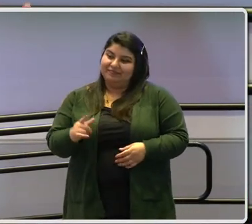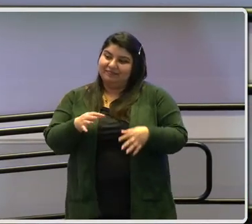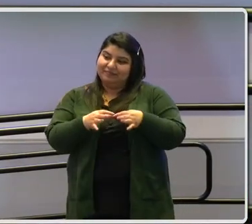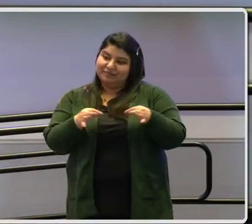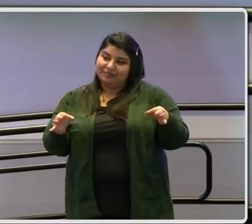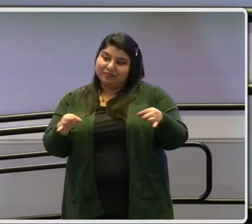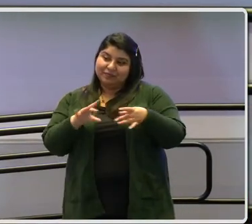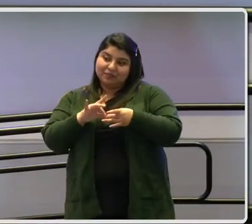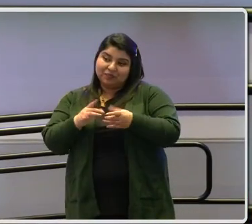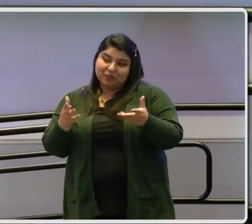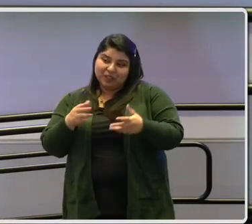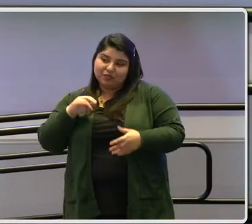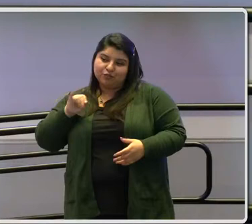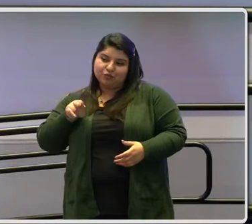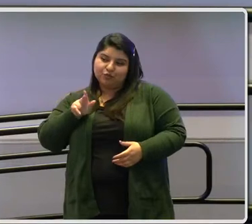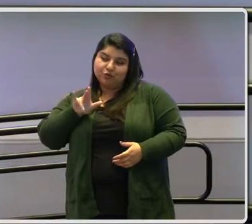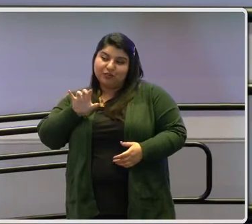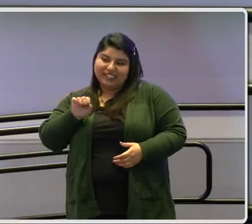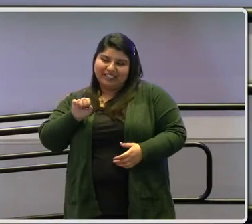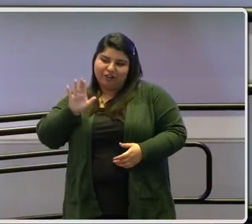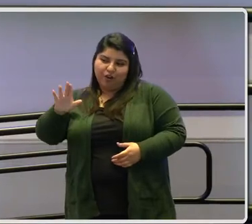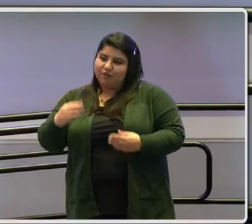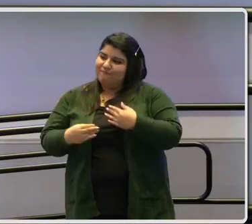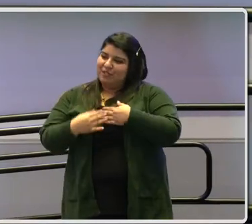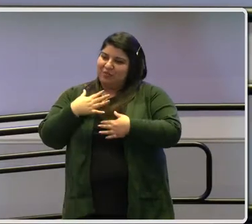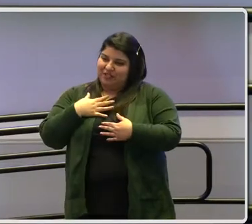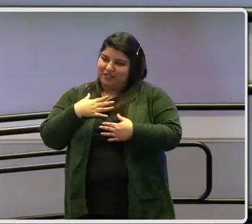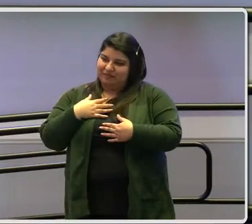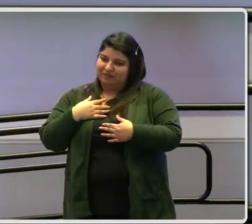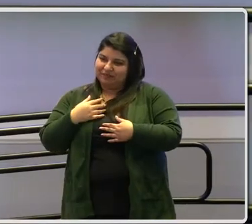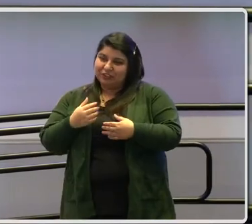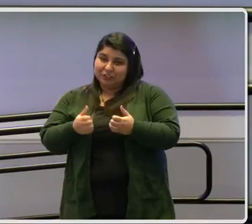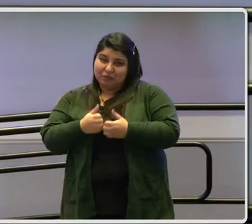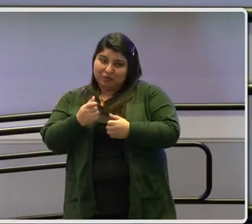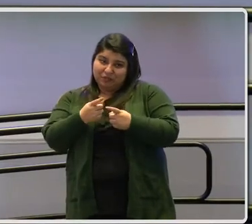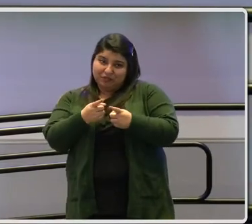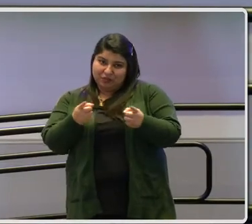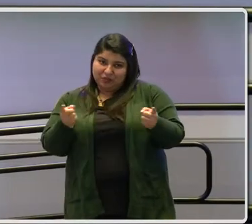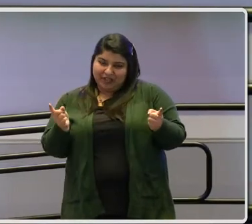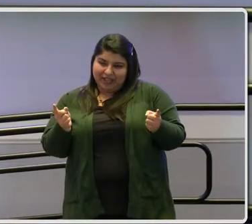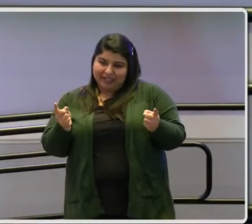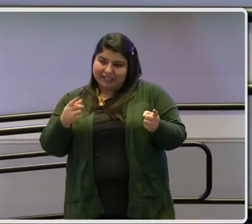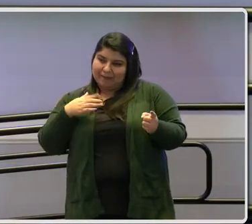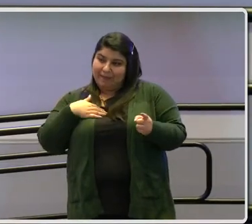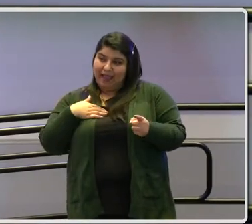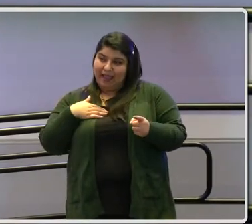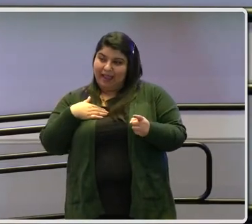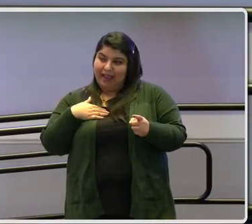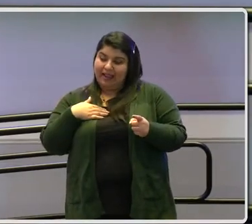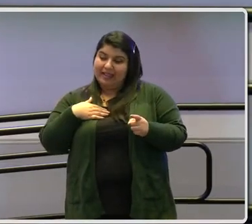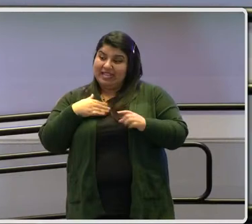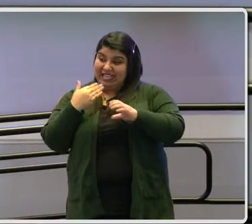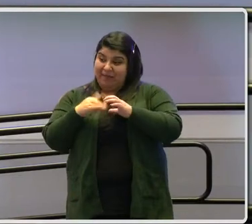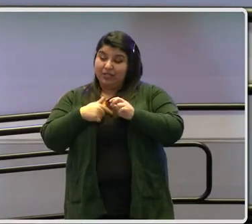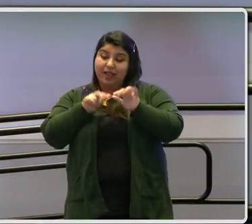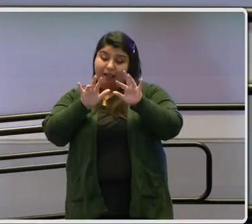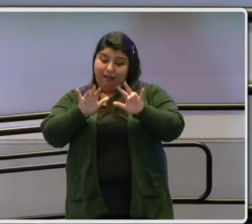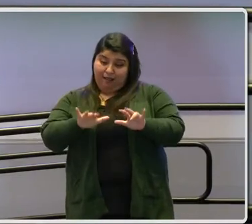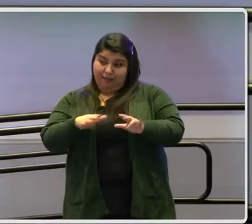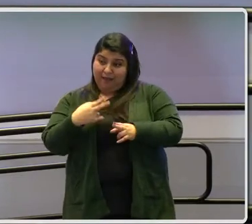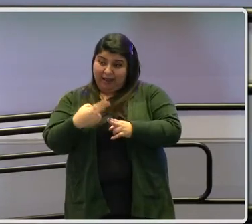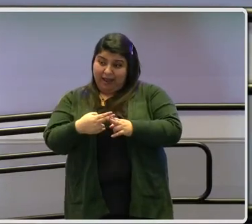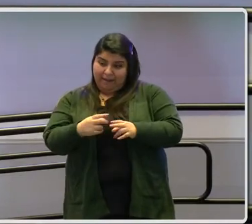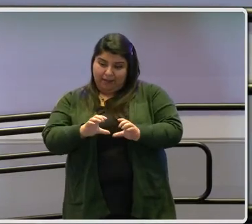Julie's inspiration. So most of you may see this at the end of my emails, and here it